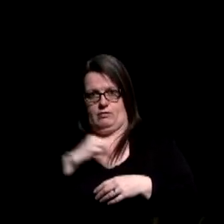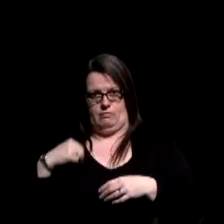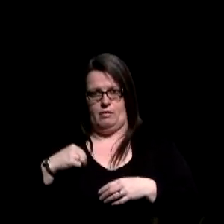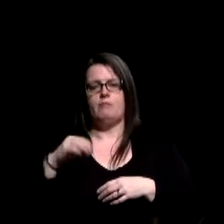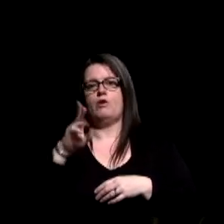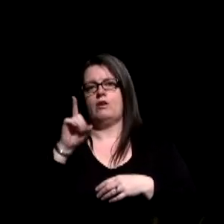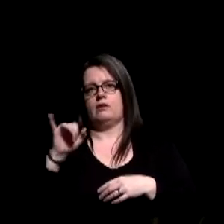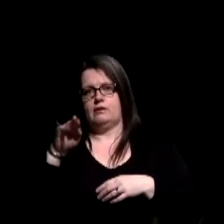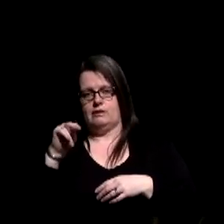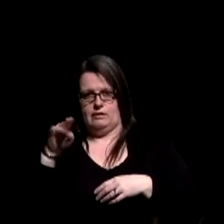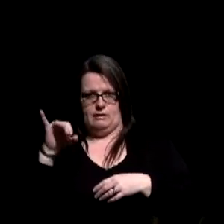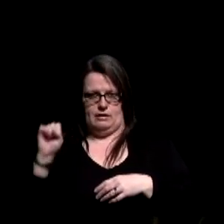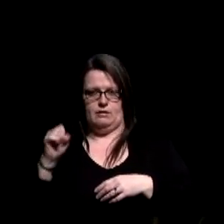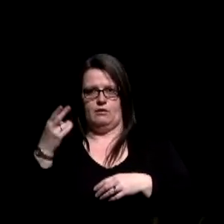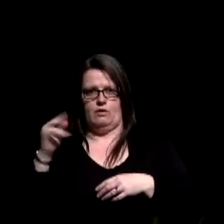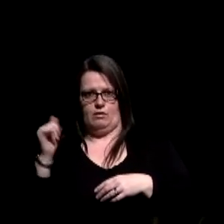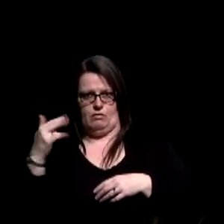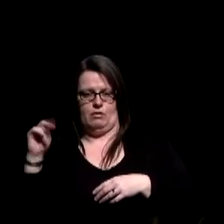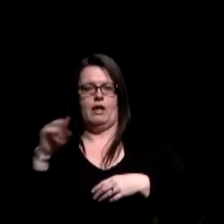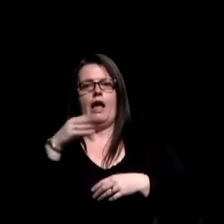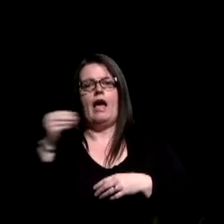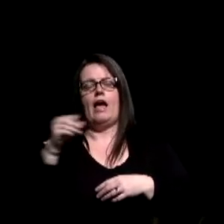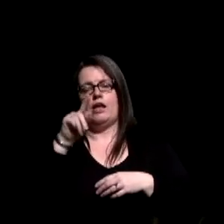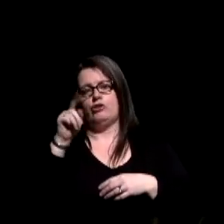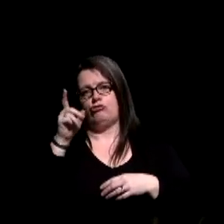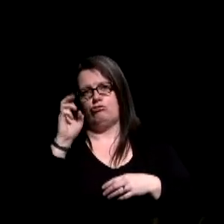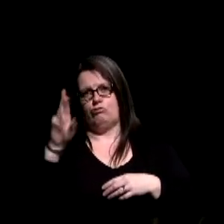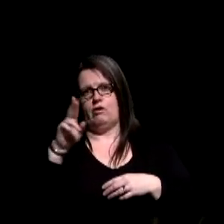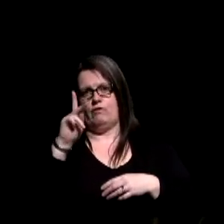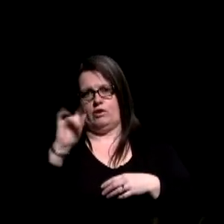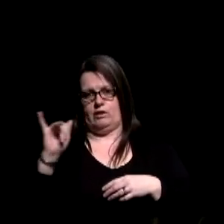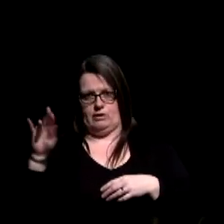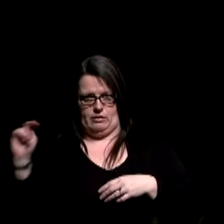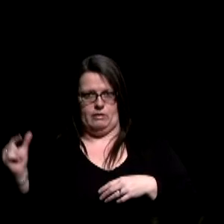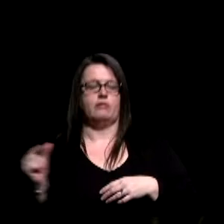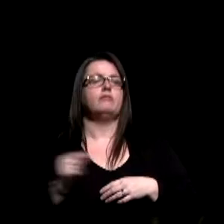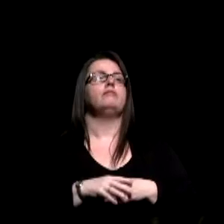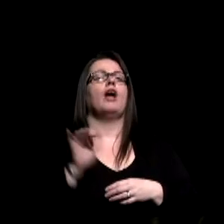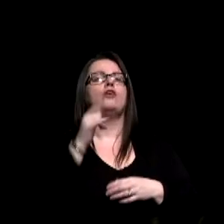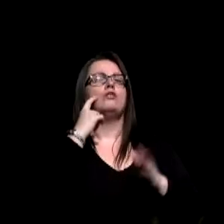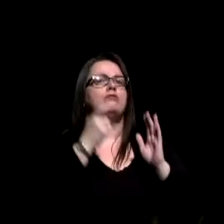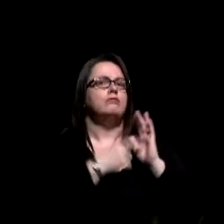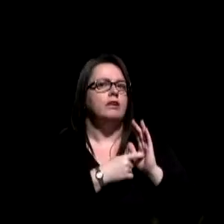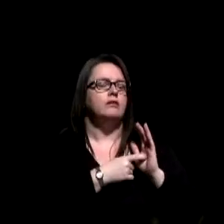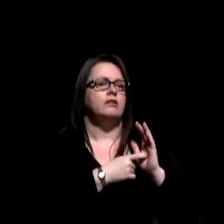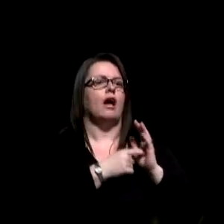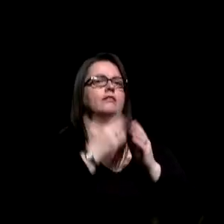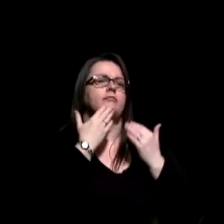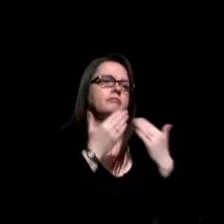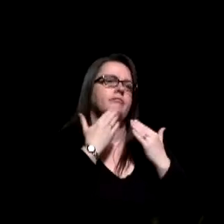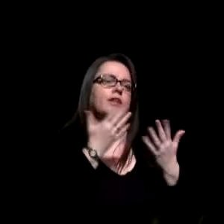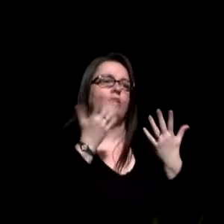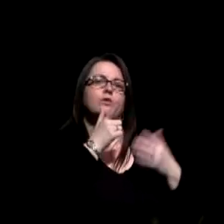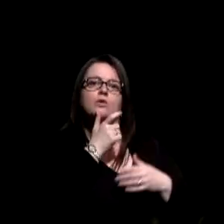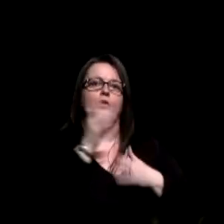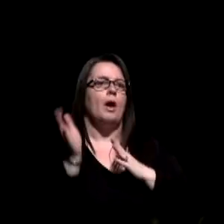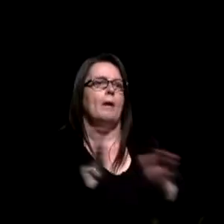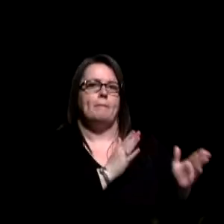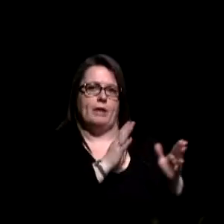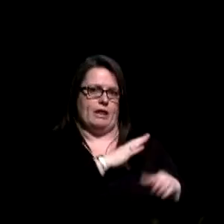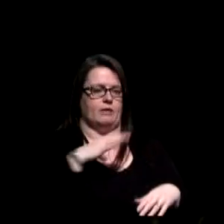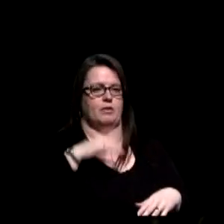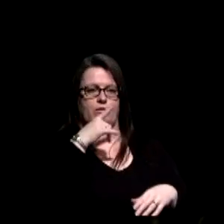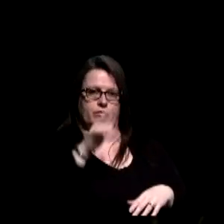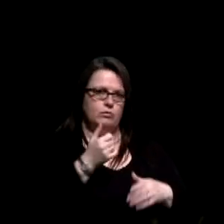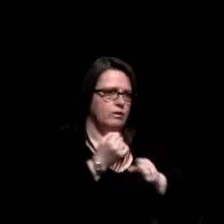Trevor King. We must also acknowledge and thank the Planning Committee, who are instrumental each year in the management